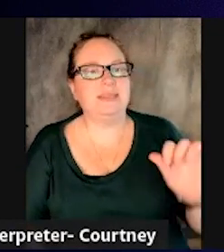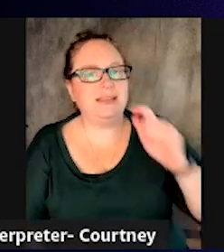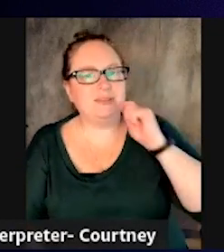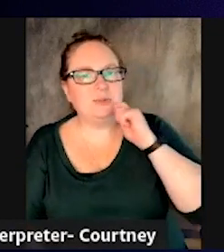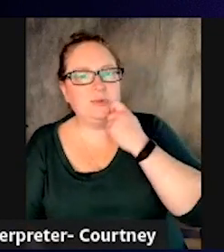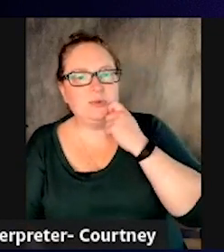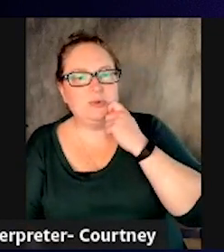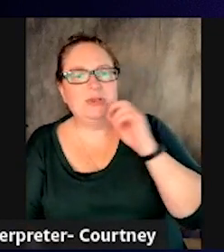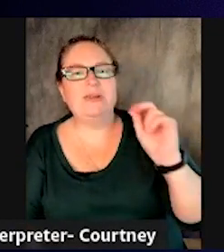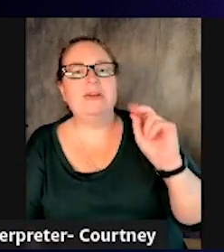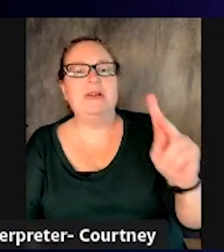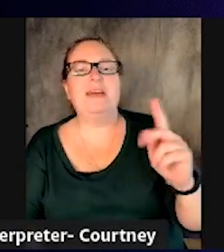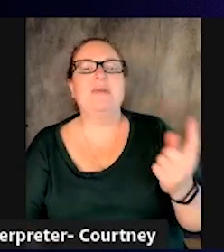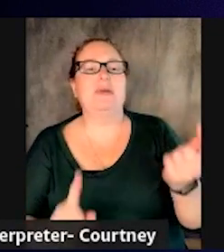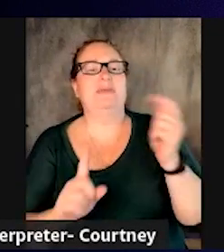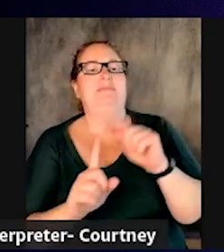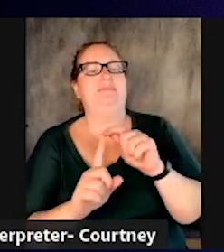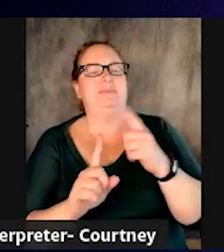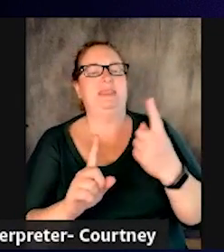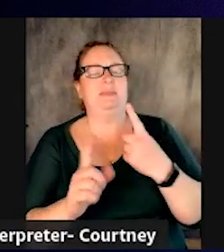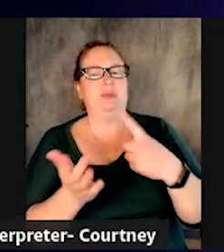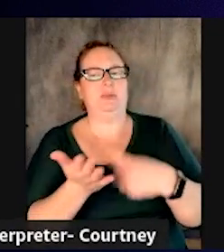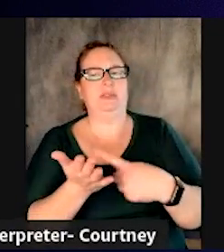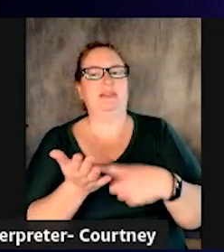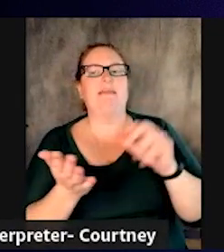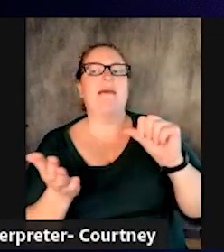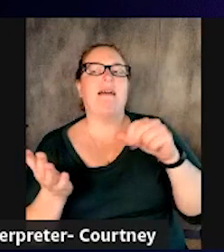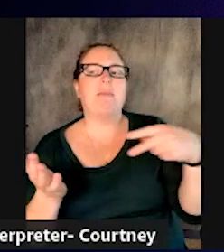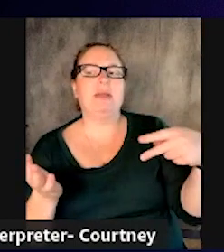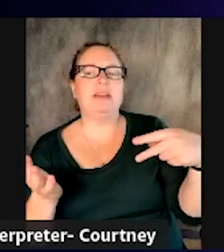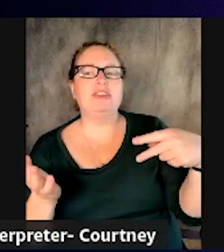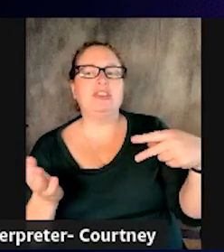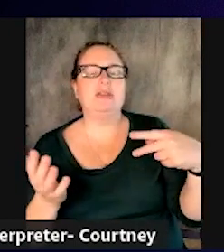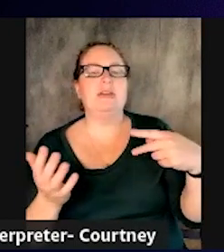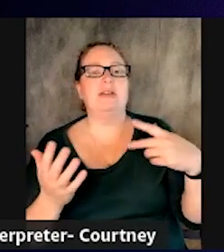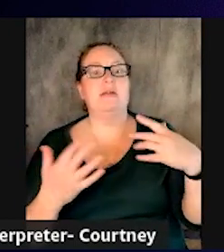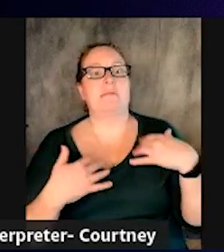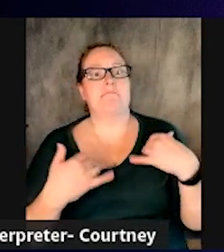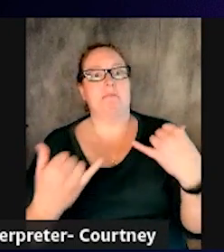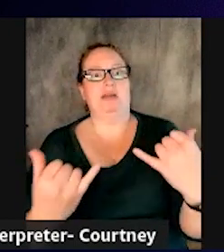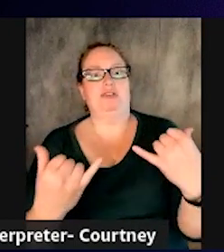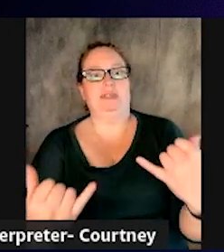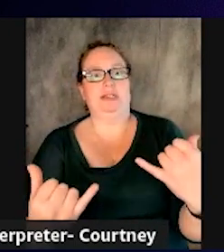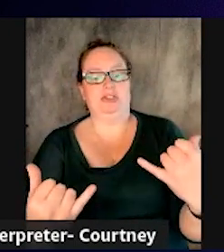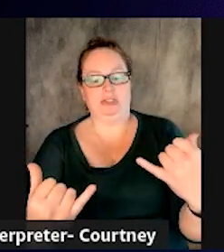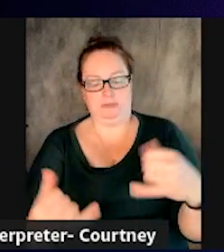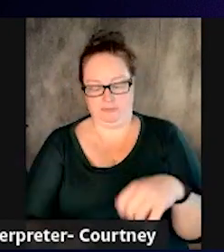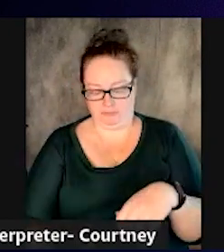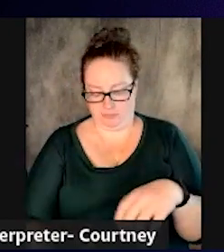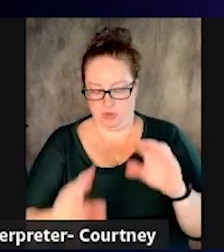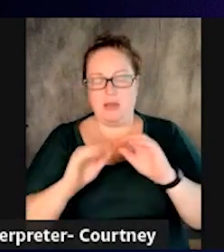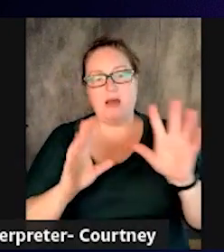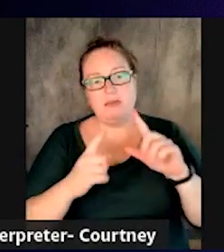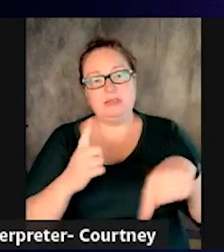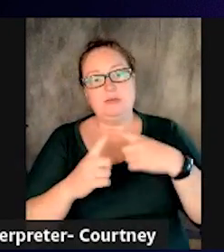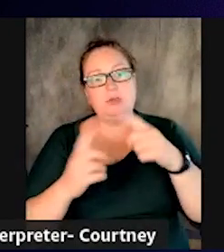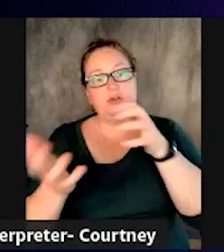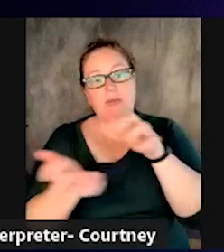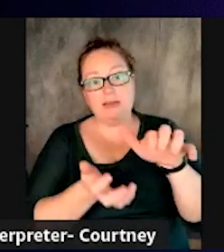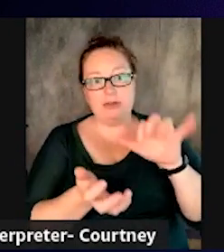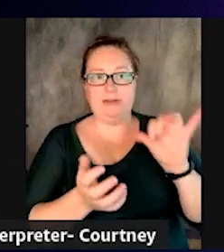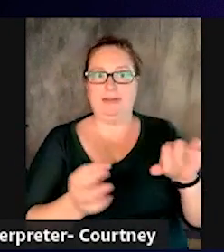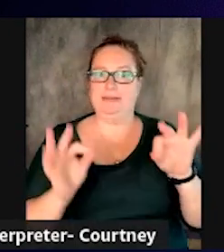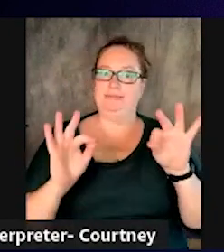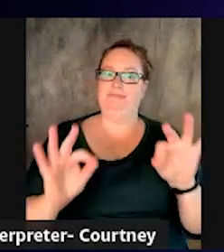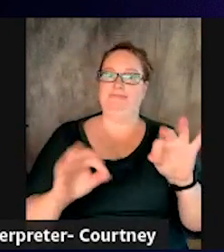I want to jump back on something. You were talking about application modernization. And obviously, when you're migrating, it's an opportune time